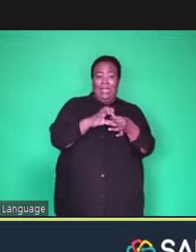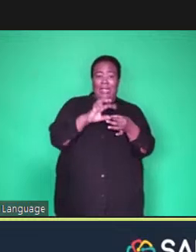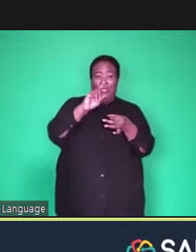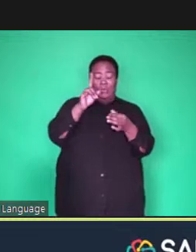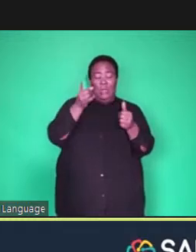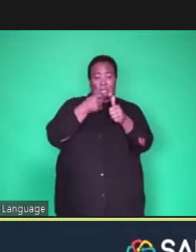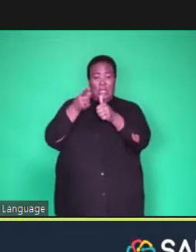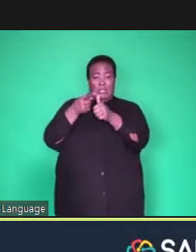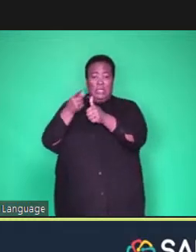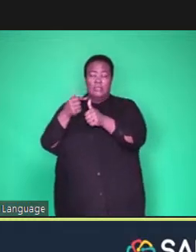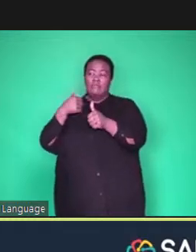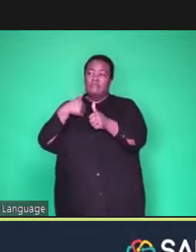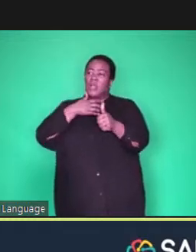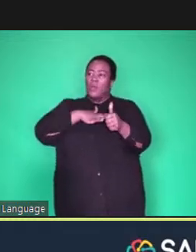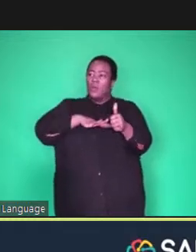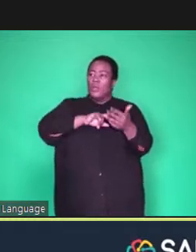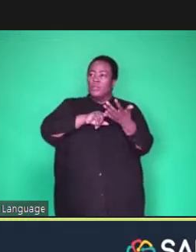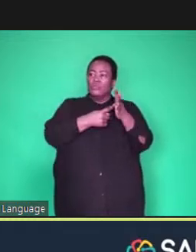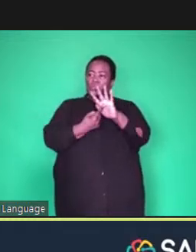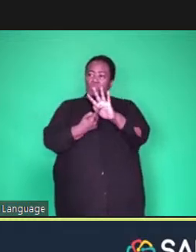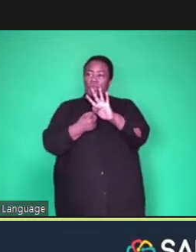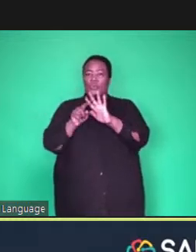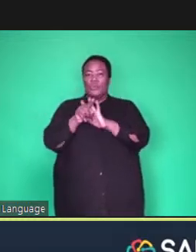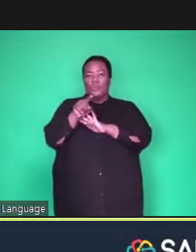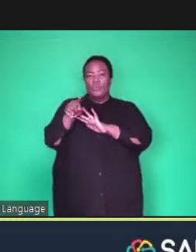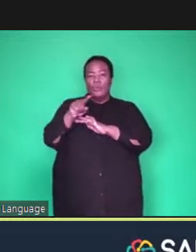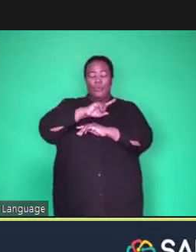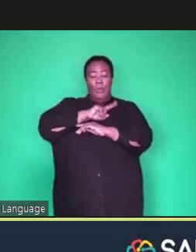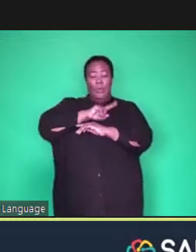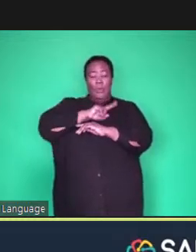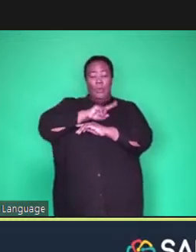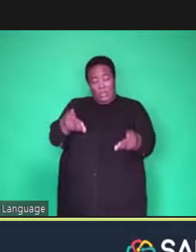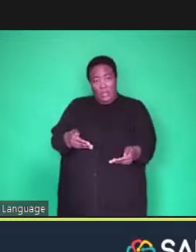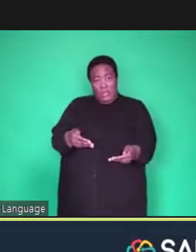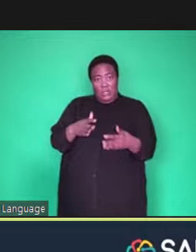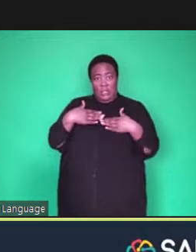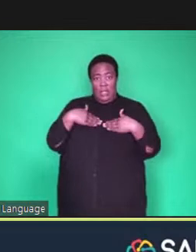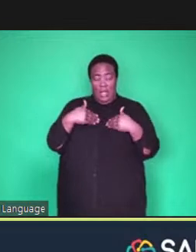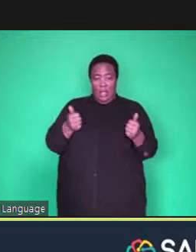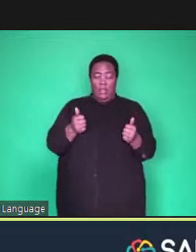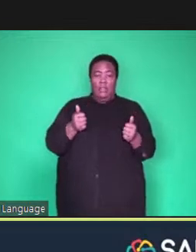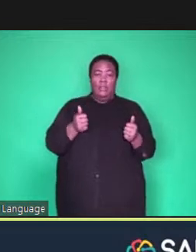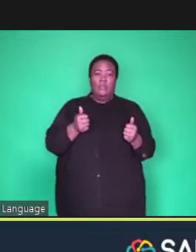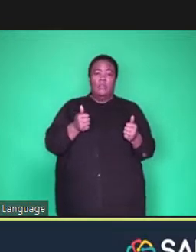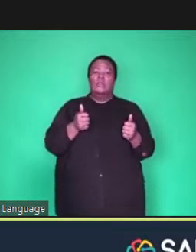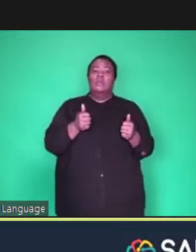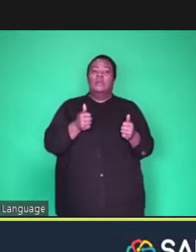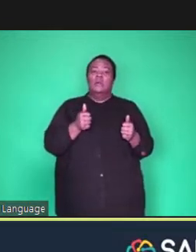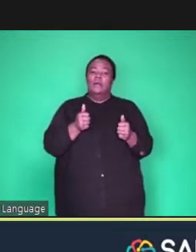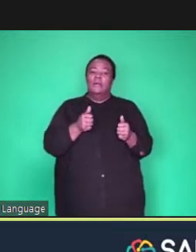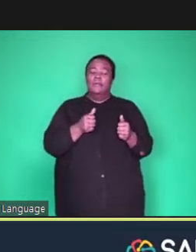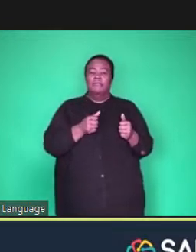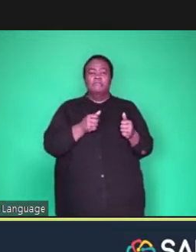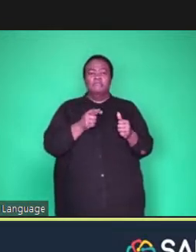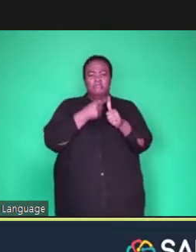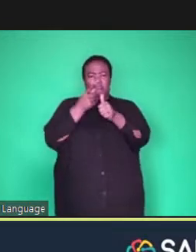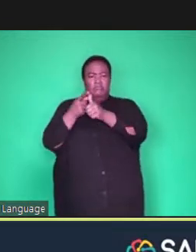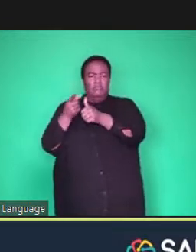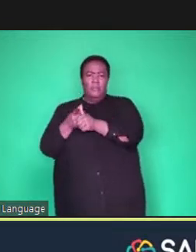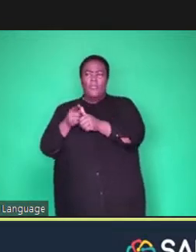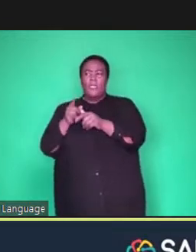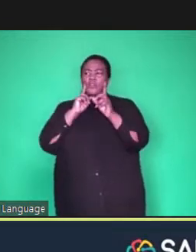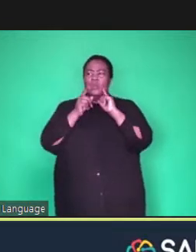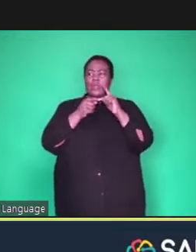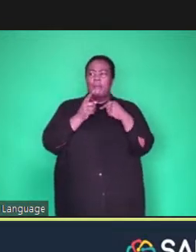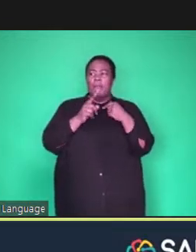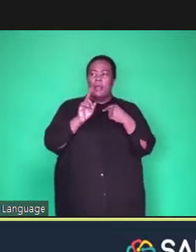like to show you that. That also then introduces health and demographic surveillance, which helps for talking about SAPRIN.